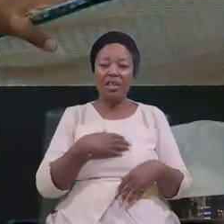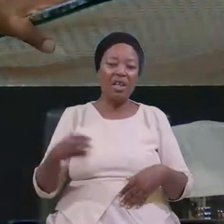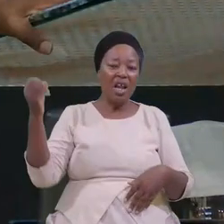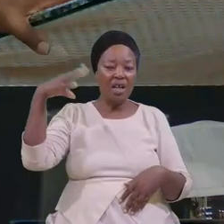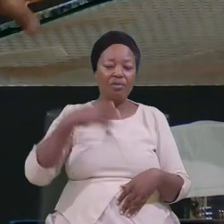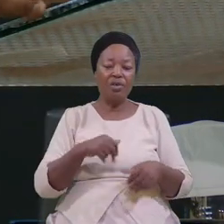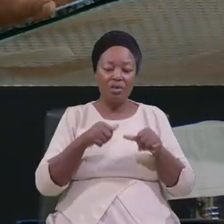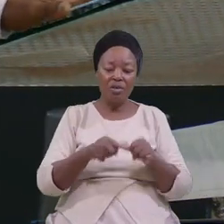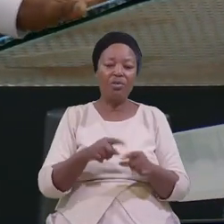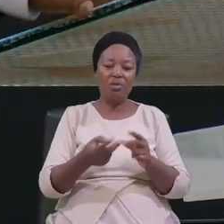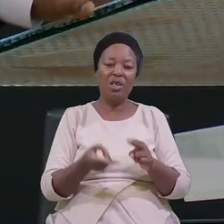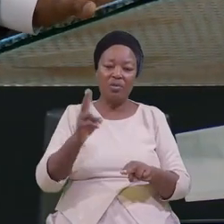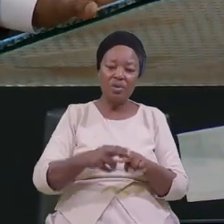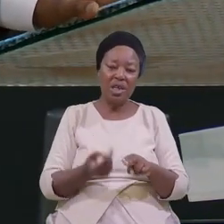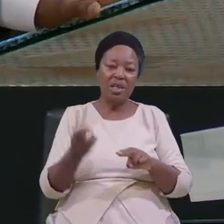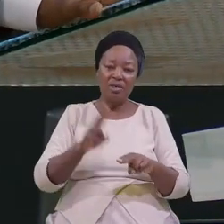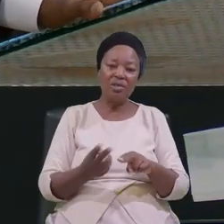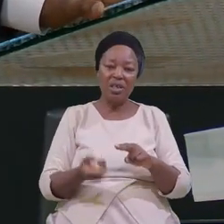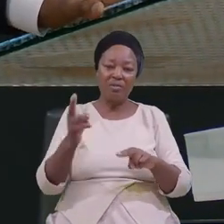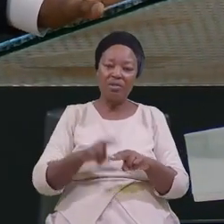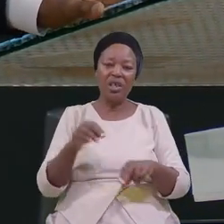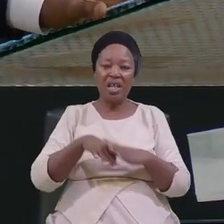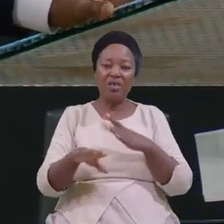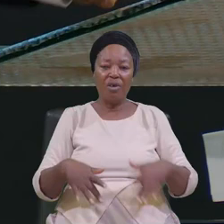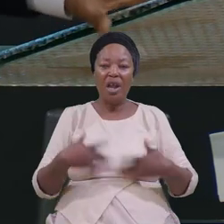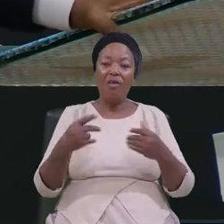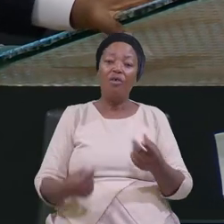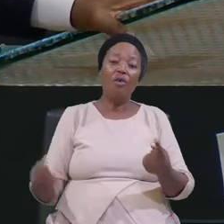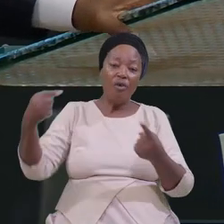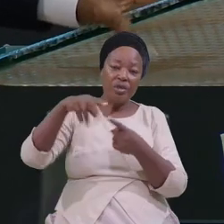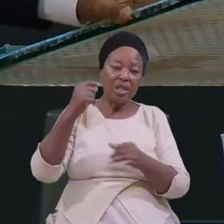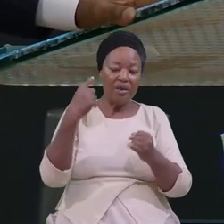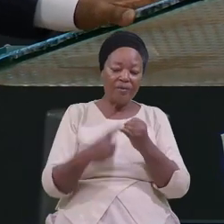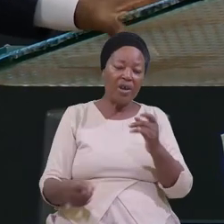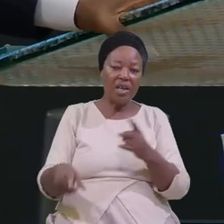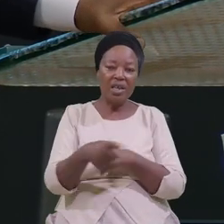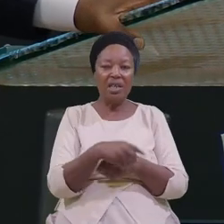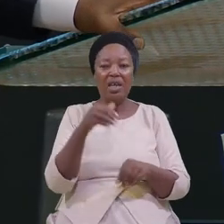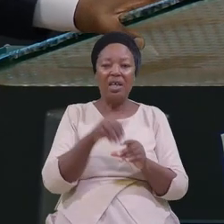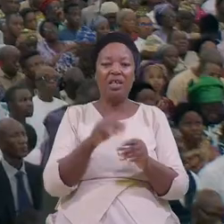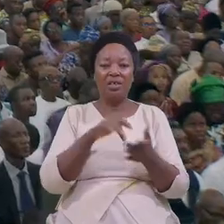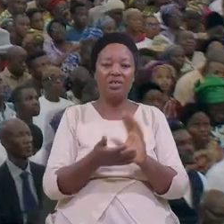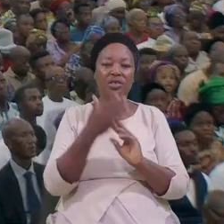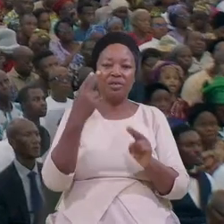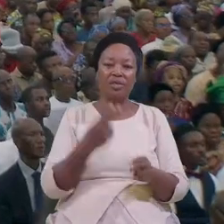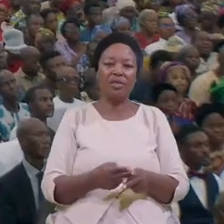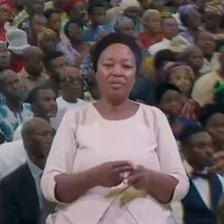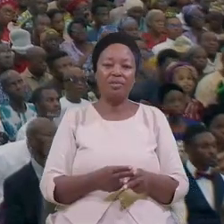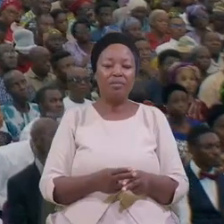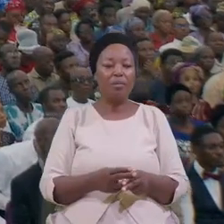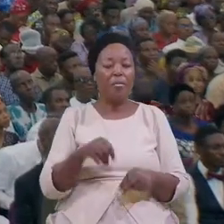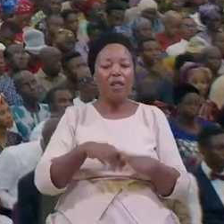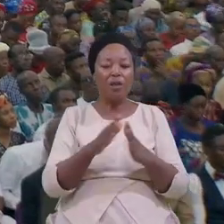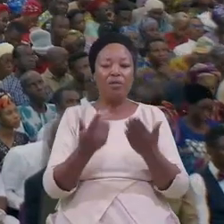on increasing and increasing in your life till the final day, in Jesus' name.